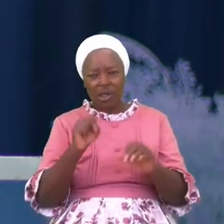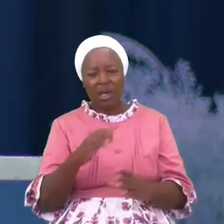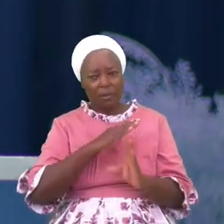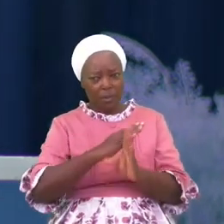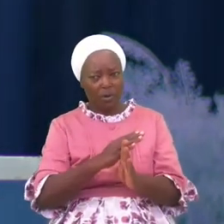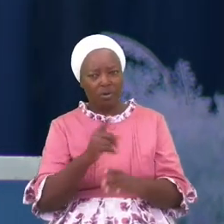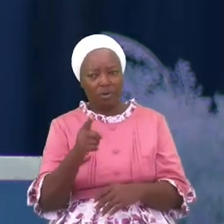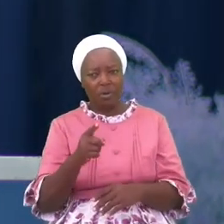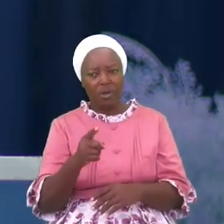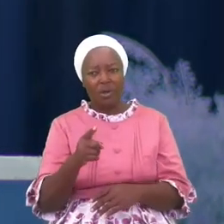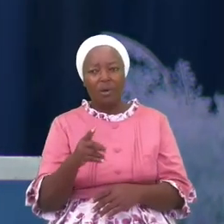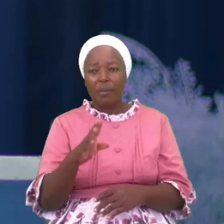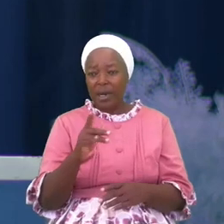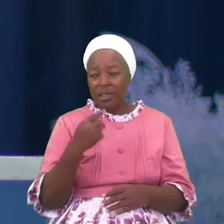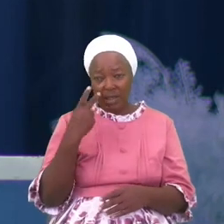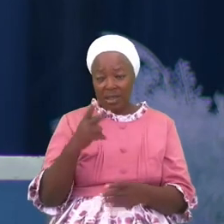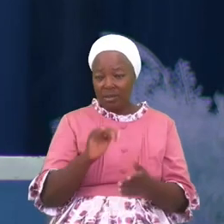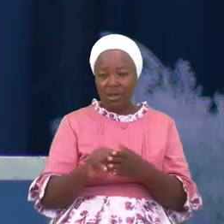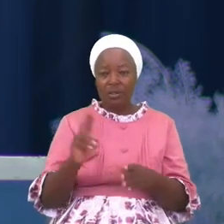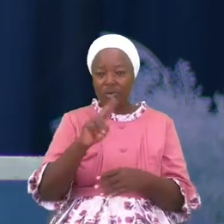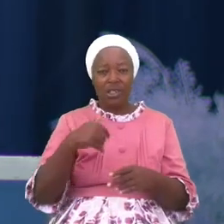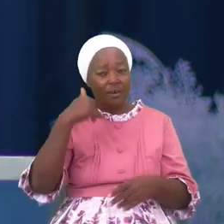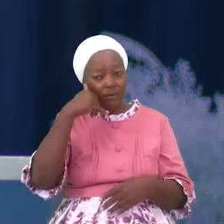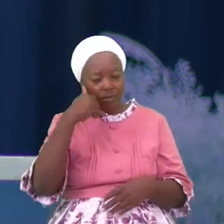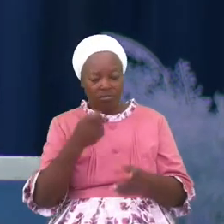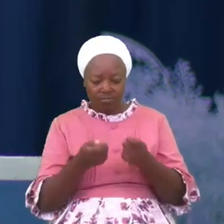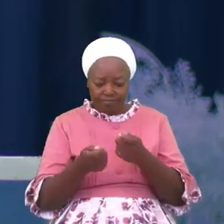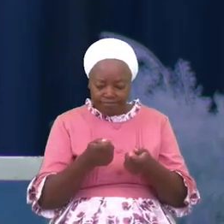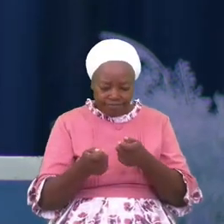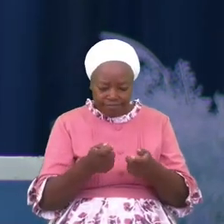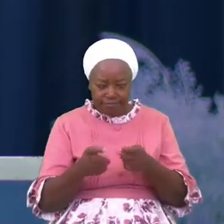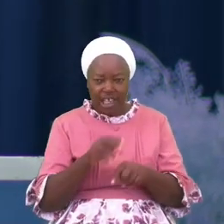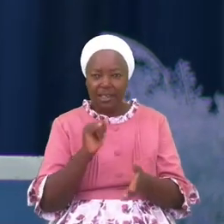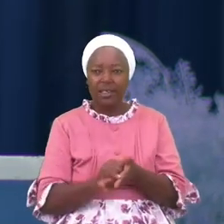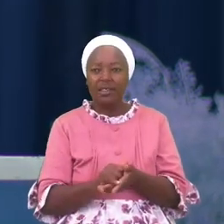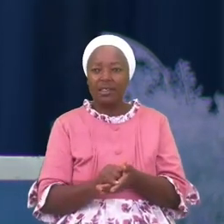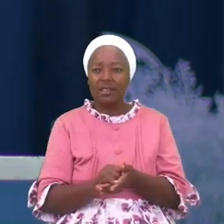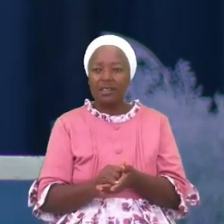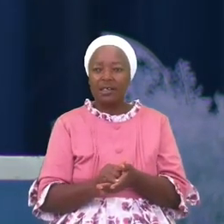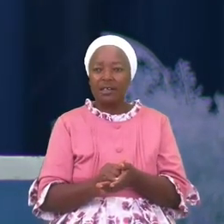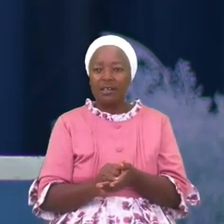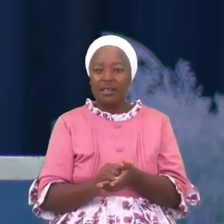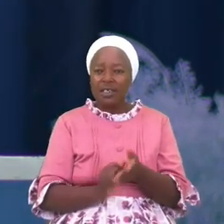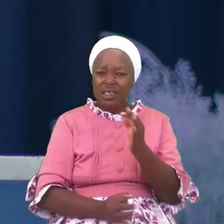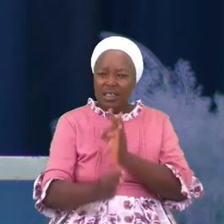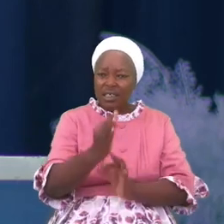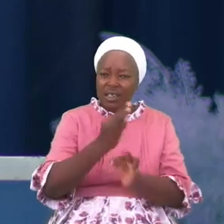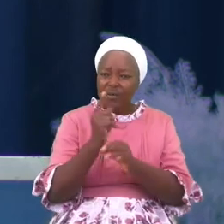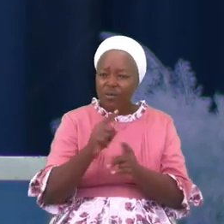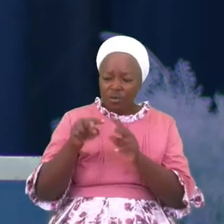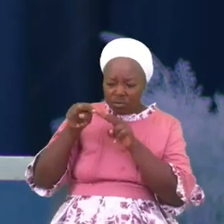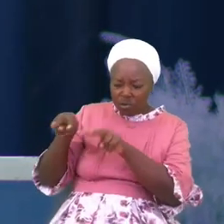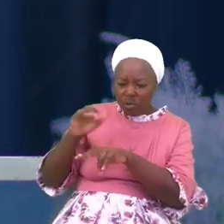from earth to heaven, where you will spend eternity with the Lord. You've heard